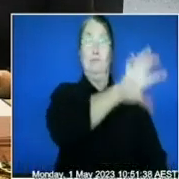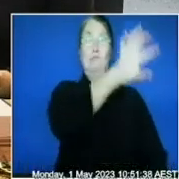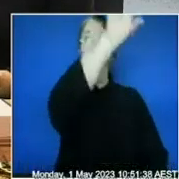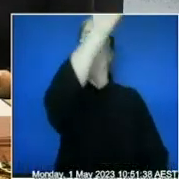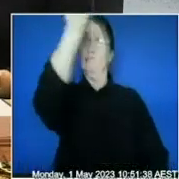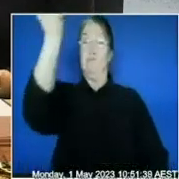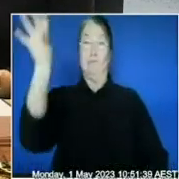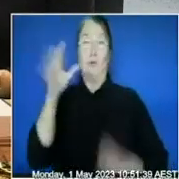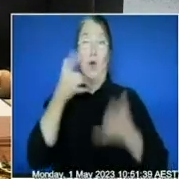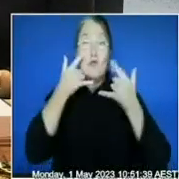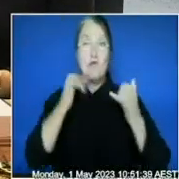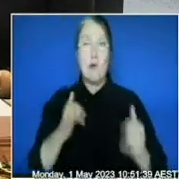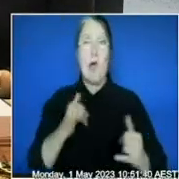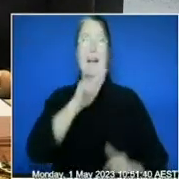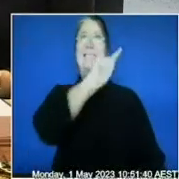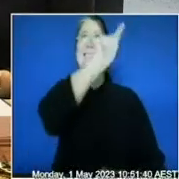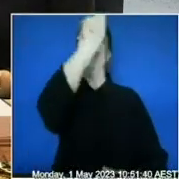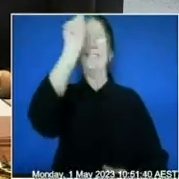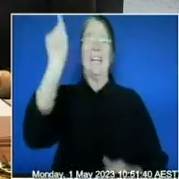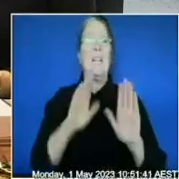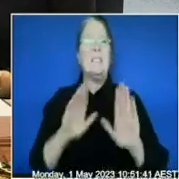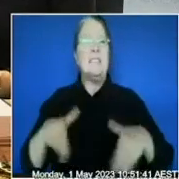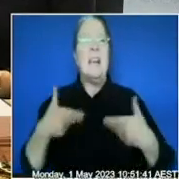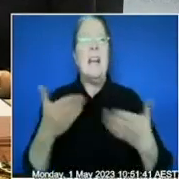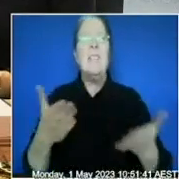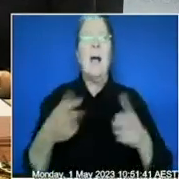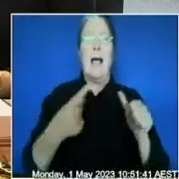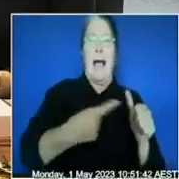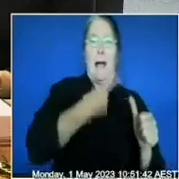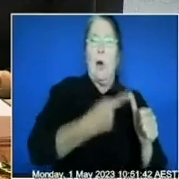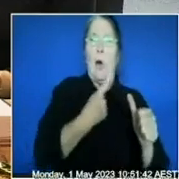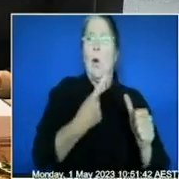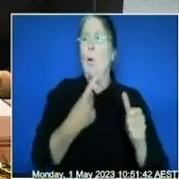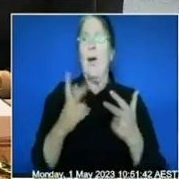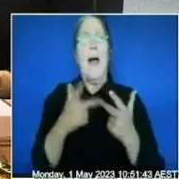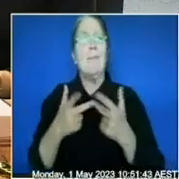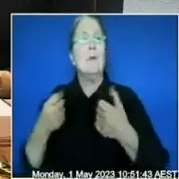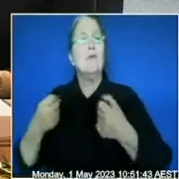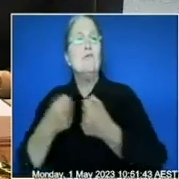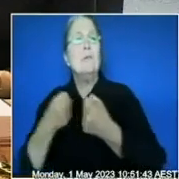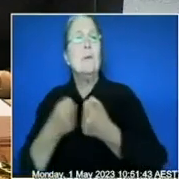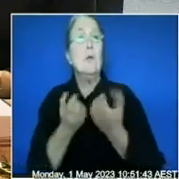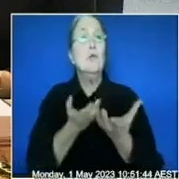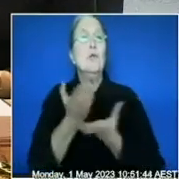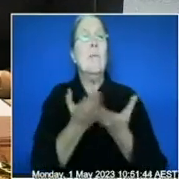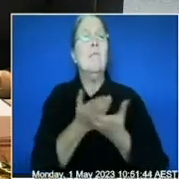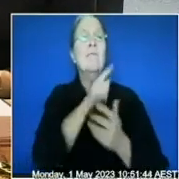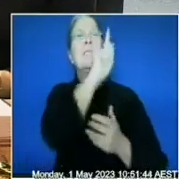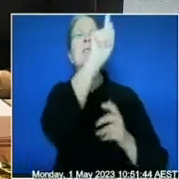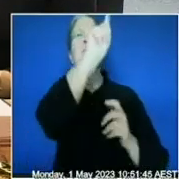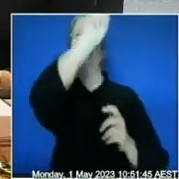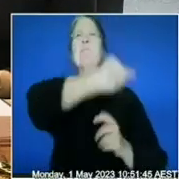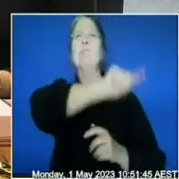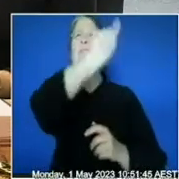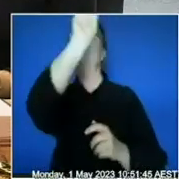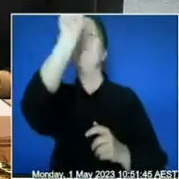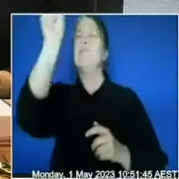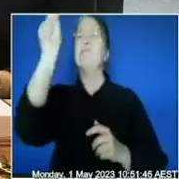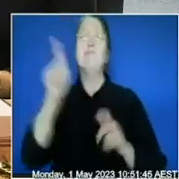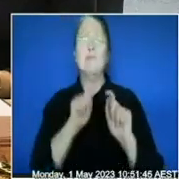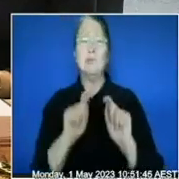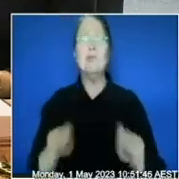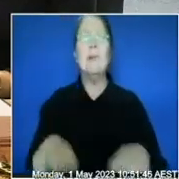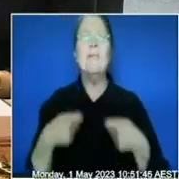to, were already on contracts with those organisations. So while it was potentially a challenge for a small number of